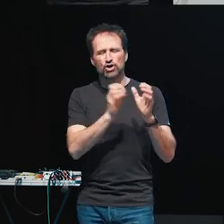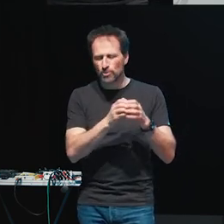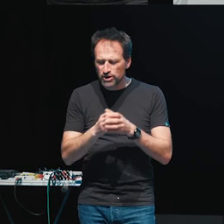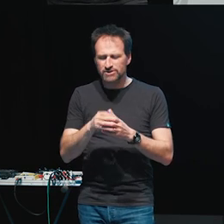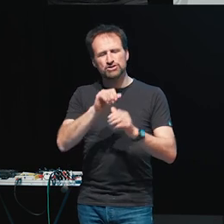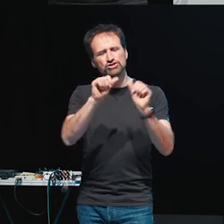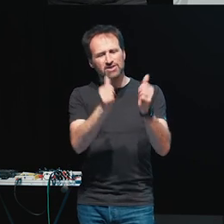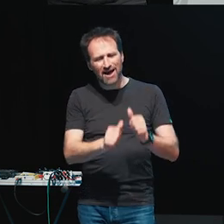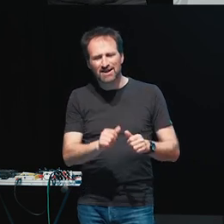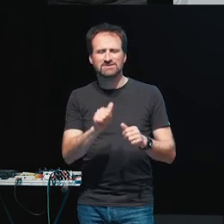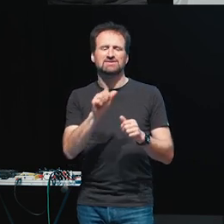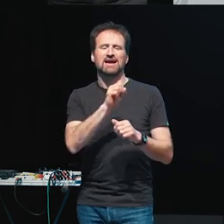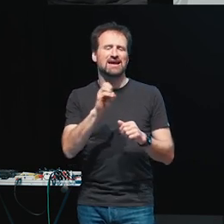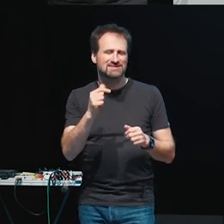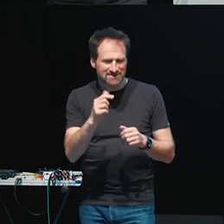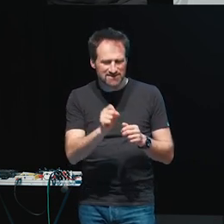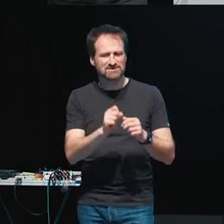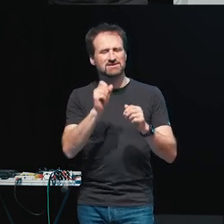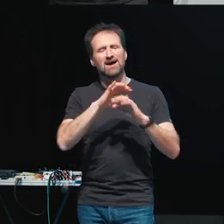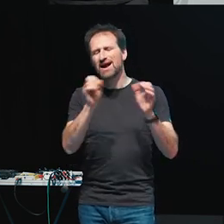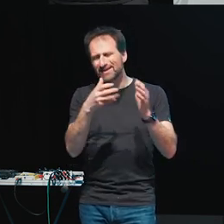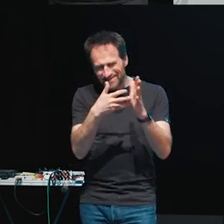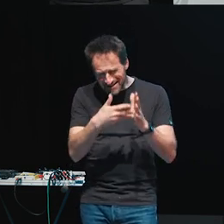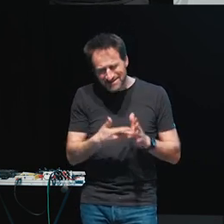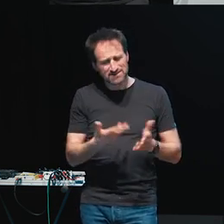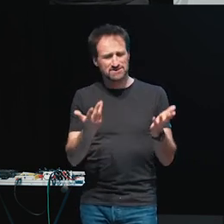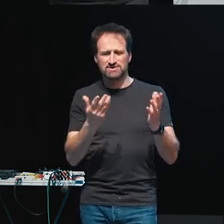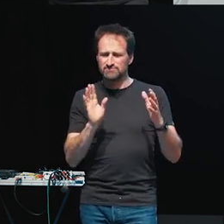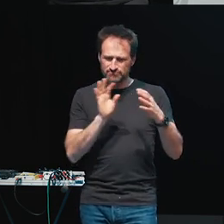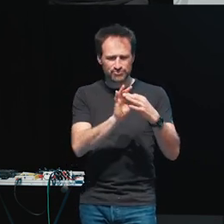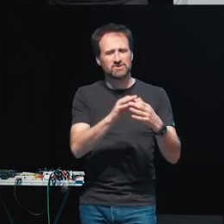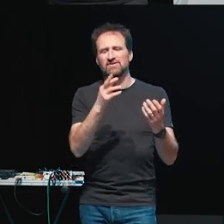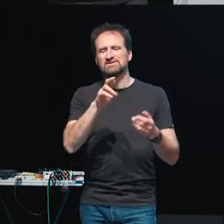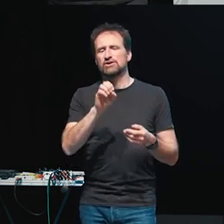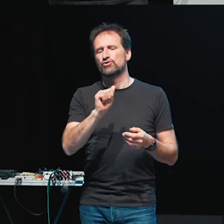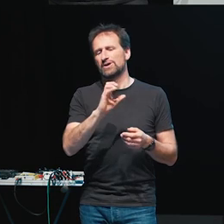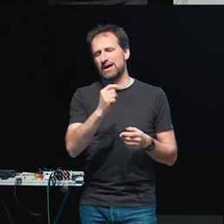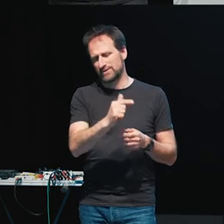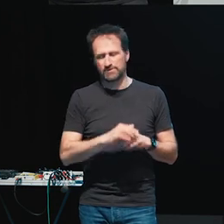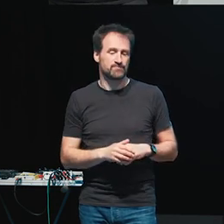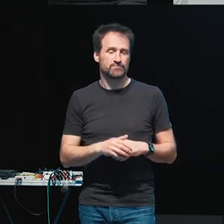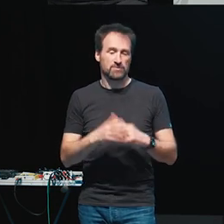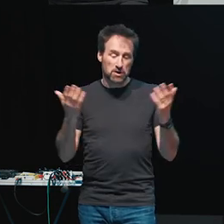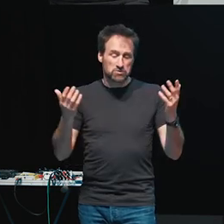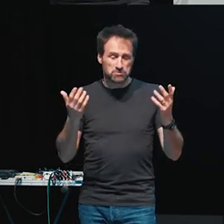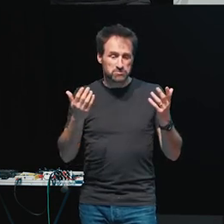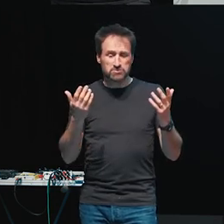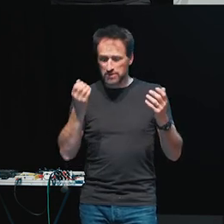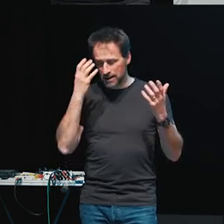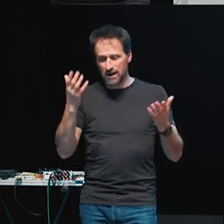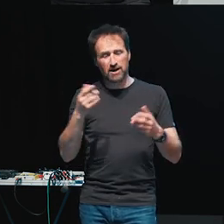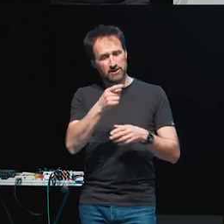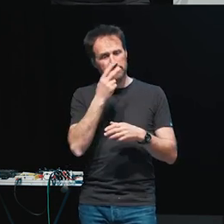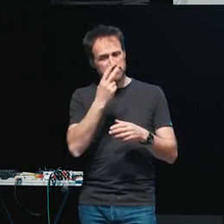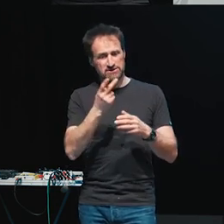those components, assets, and of course, all the tests and everything that is React. Basically, what you can render on the screen, what you